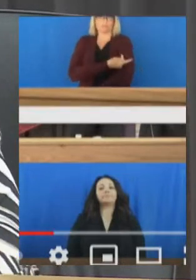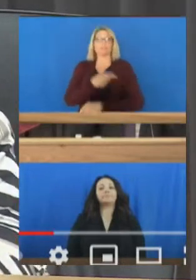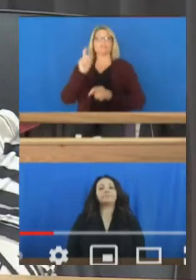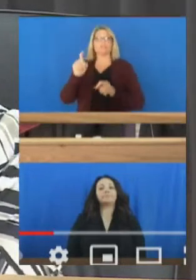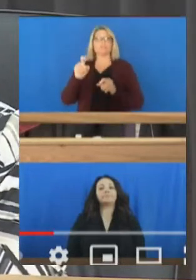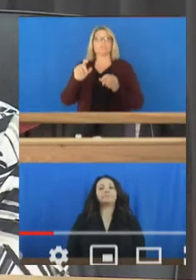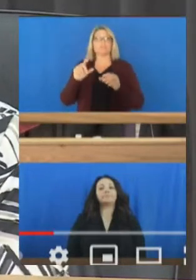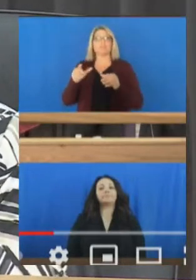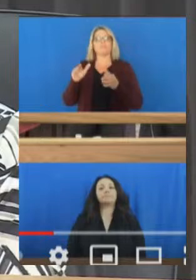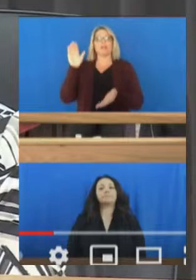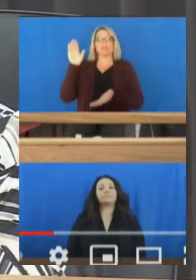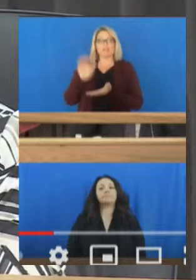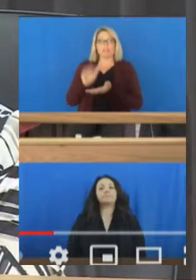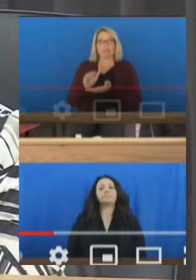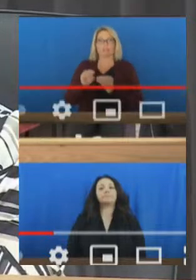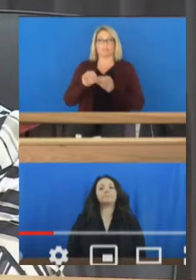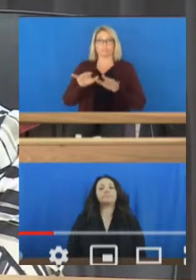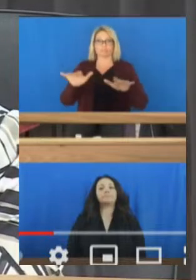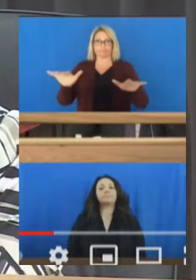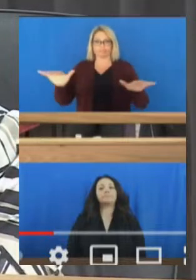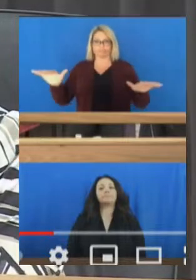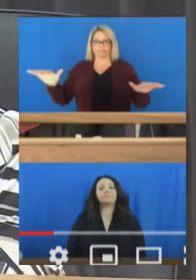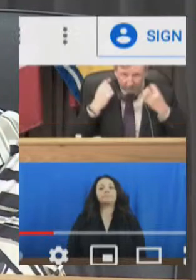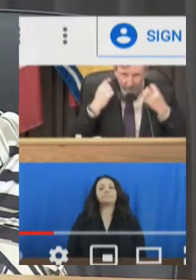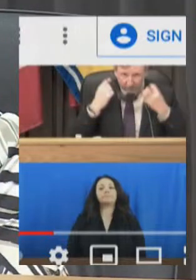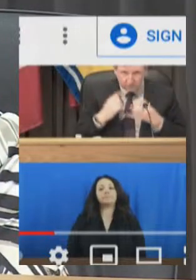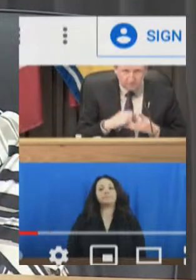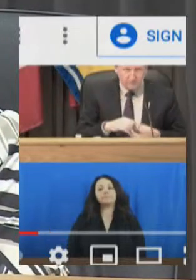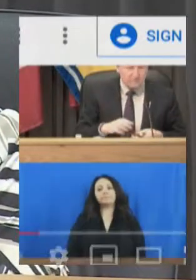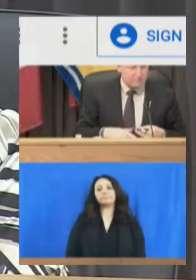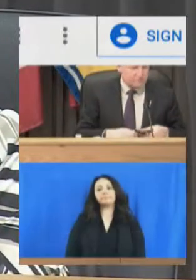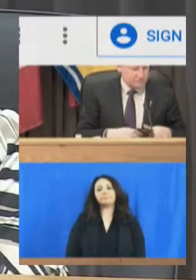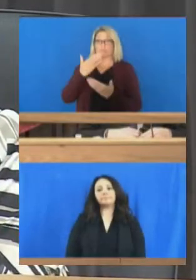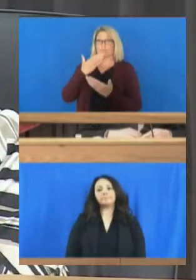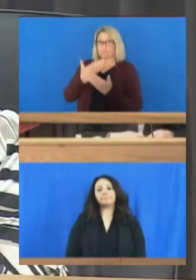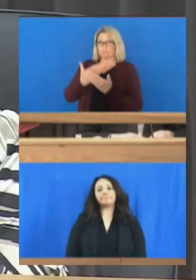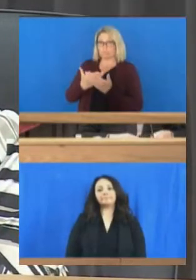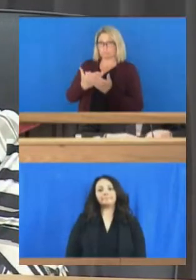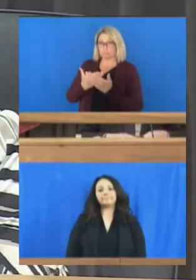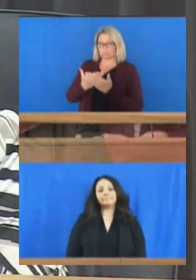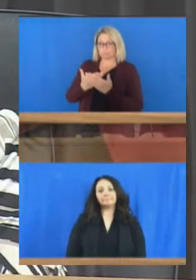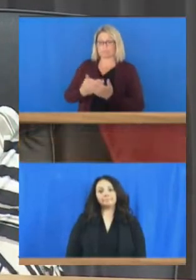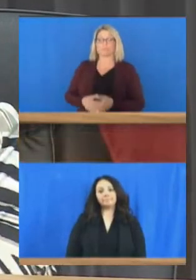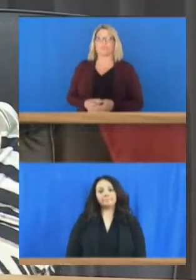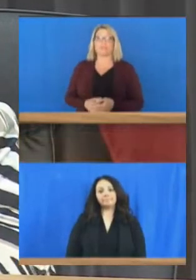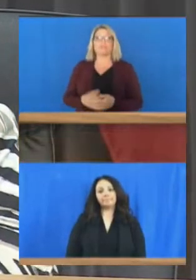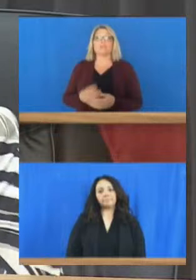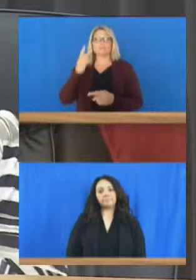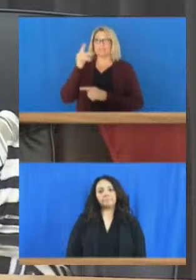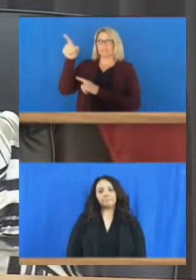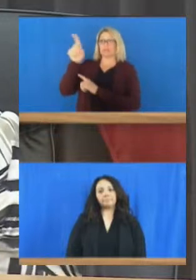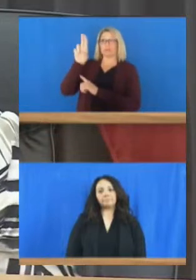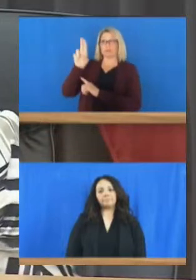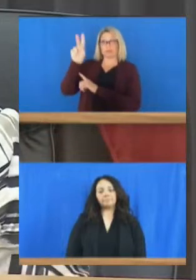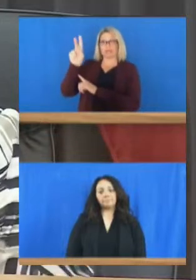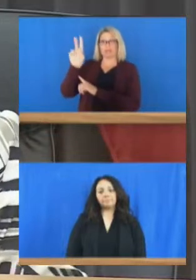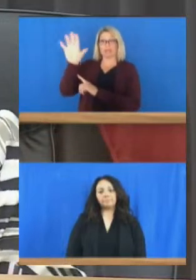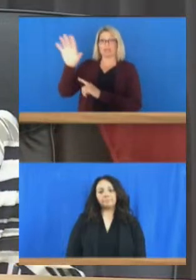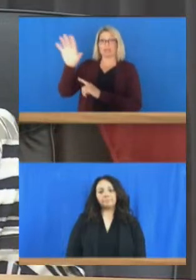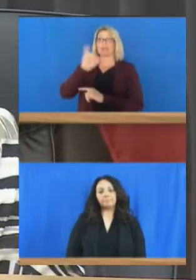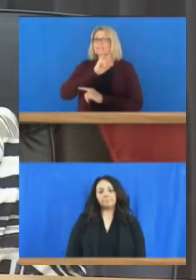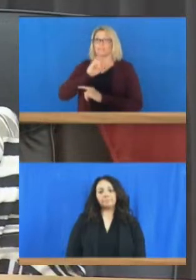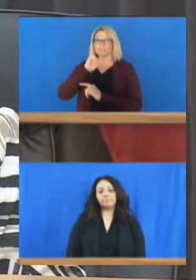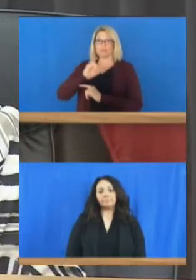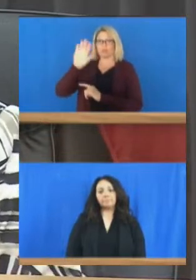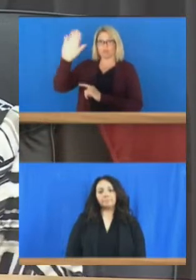day filled with a lot of light and bright yellow sun. And now the light will shine in every corner of our province